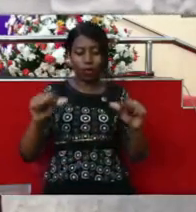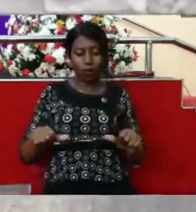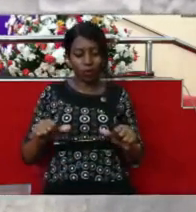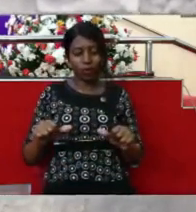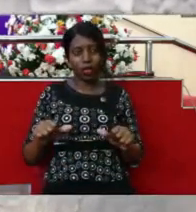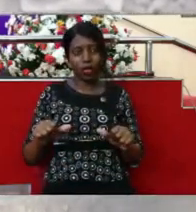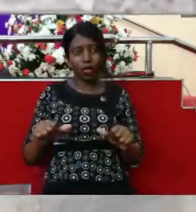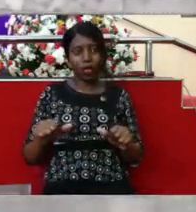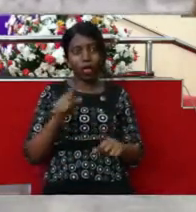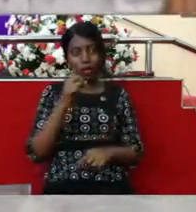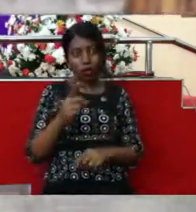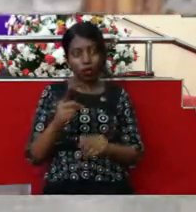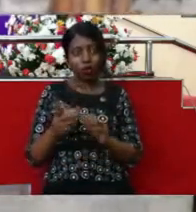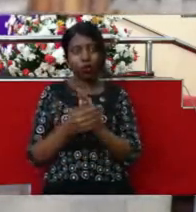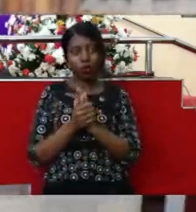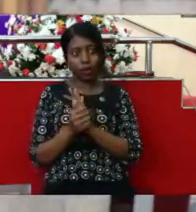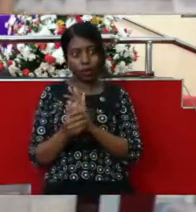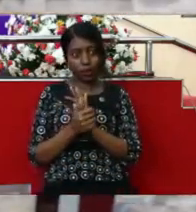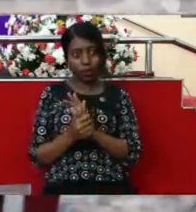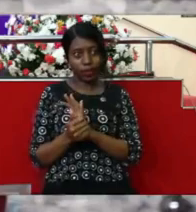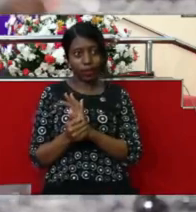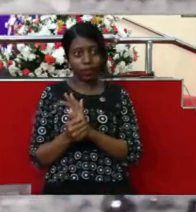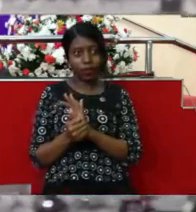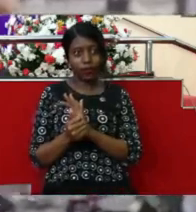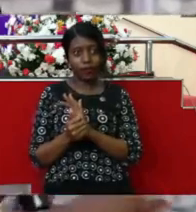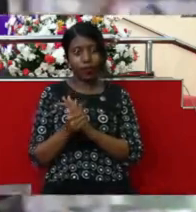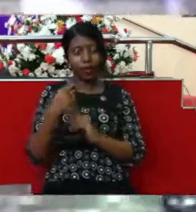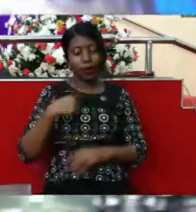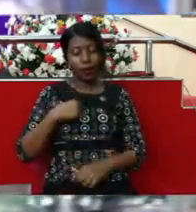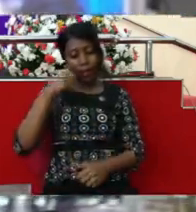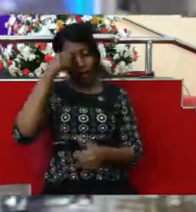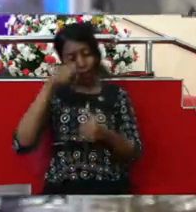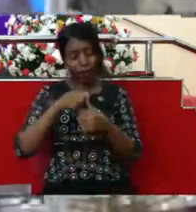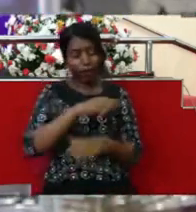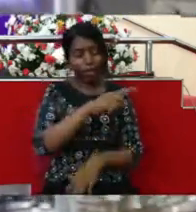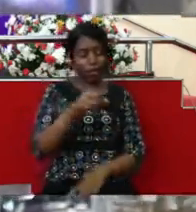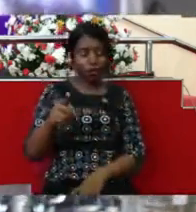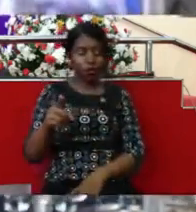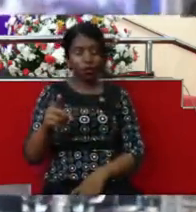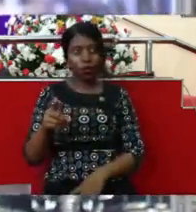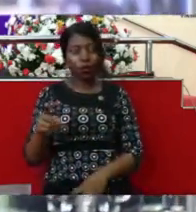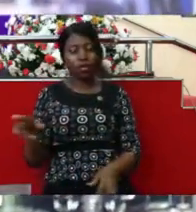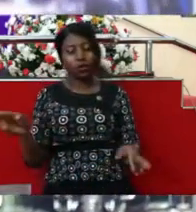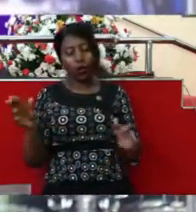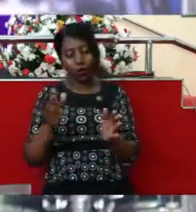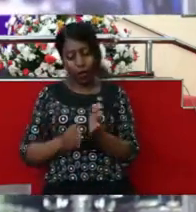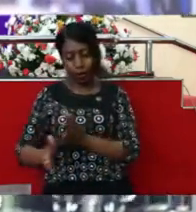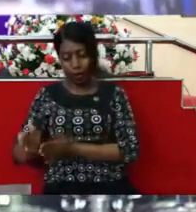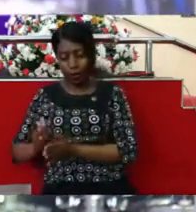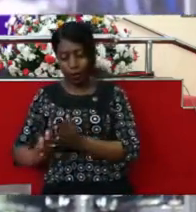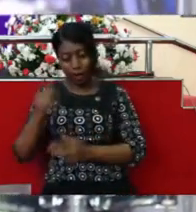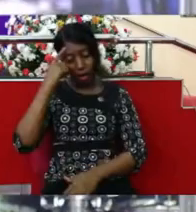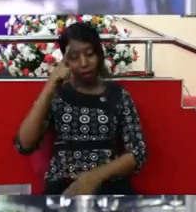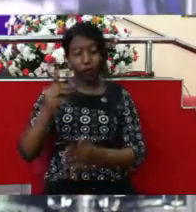ya kukuja hapa katika madhabahu na unawezeshwa. I want to remind you that you are equipped for the work of ministry. Nataka kukumbusha kwamba umewezeshwa kwa